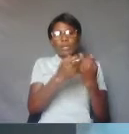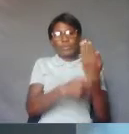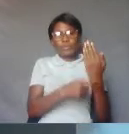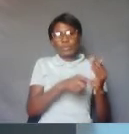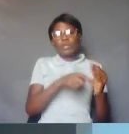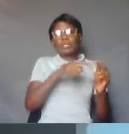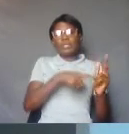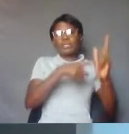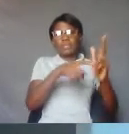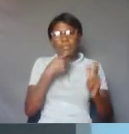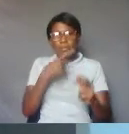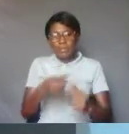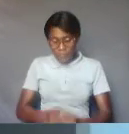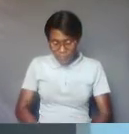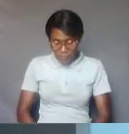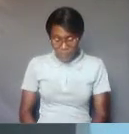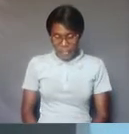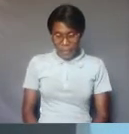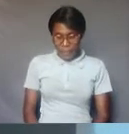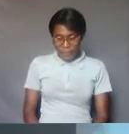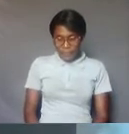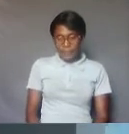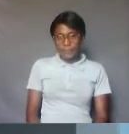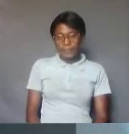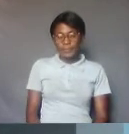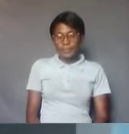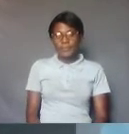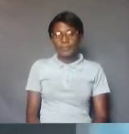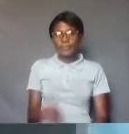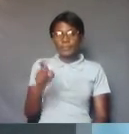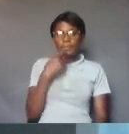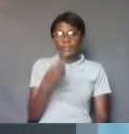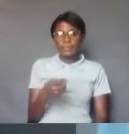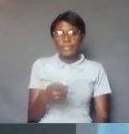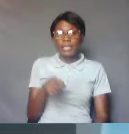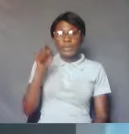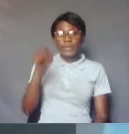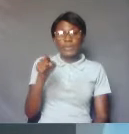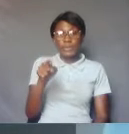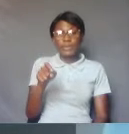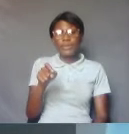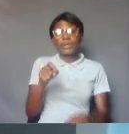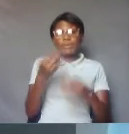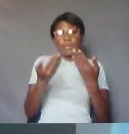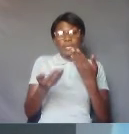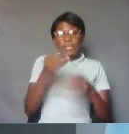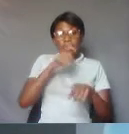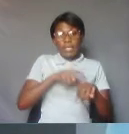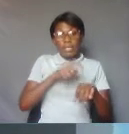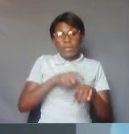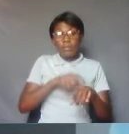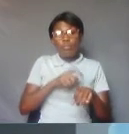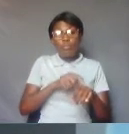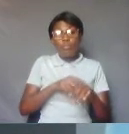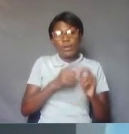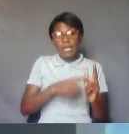narrative, has a blindfold put on him. And he says, you have become in that moment, Jesus, a